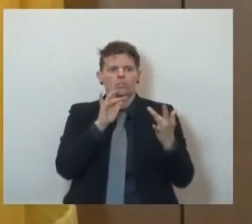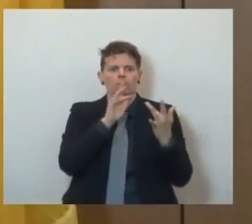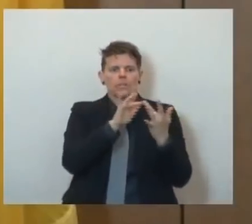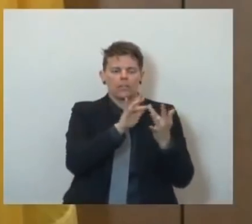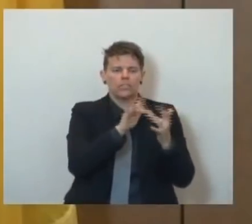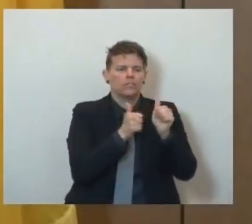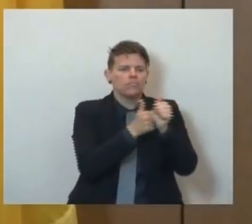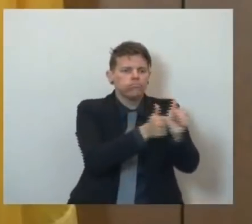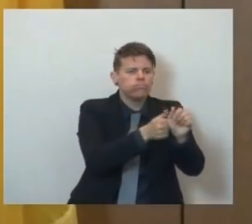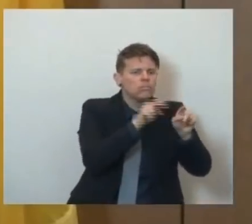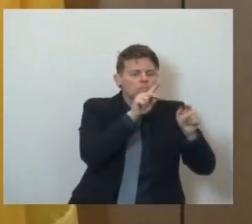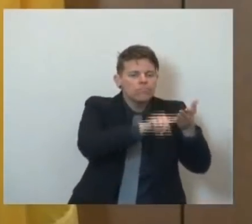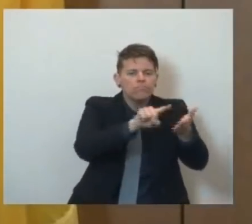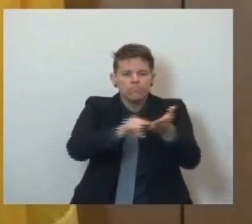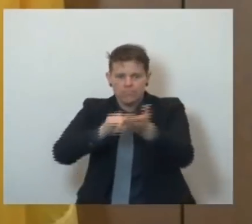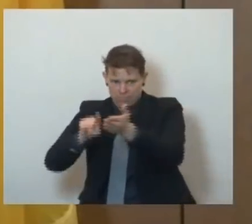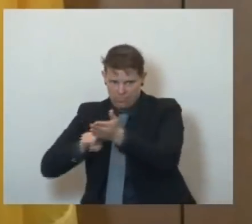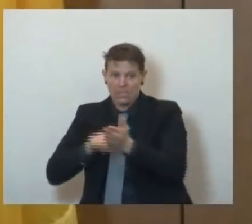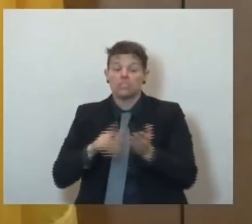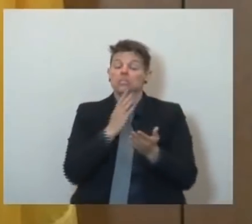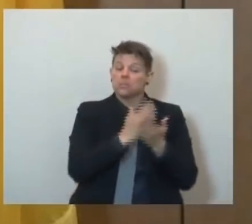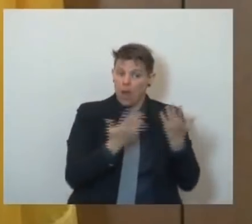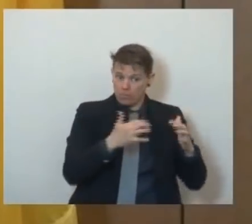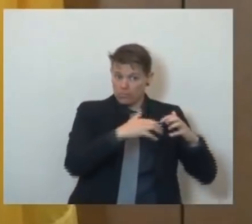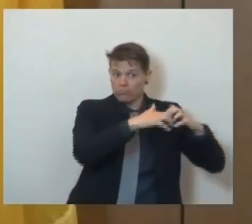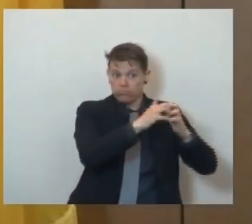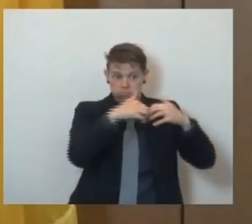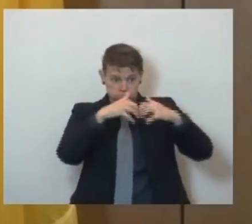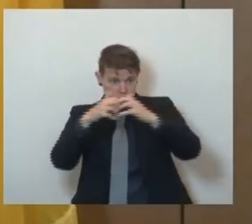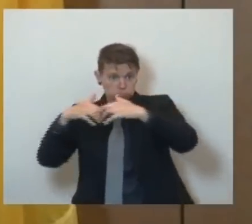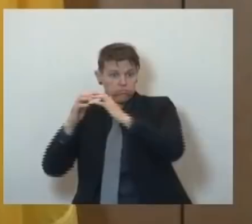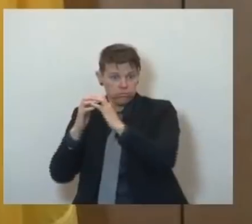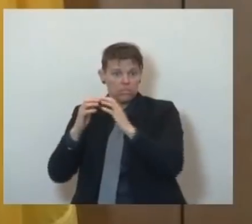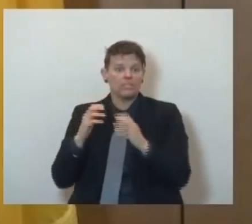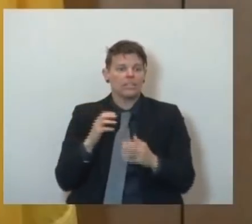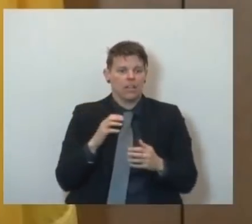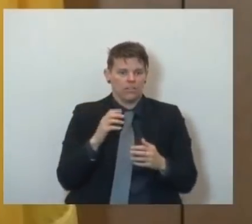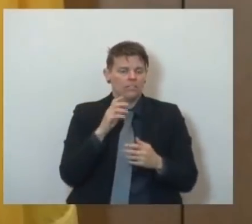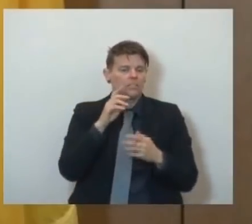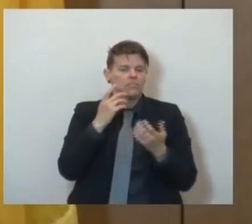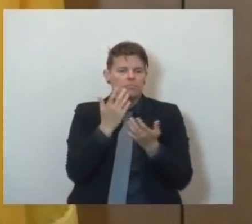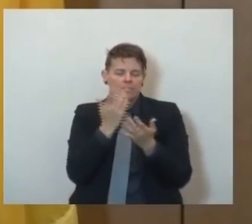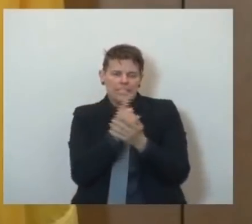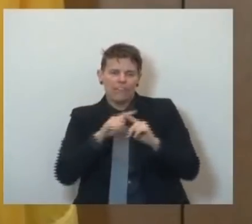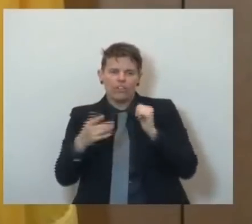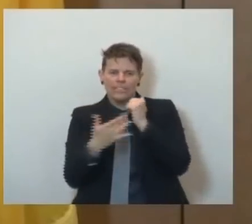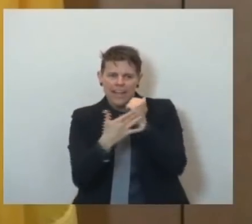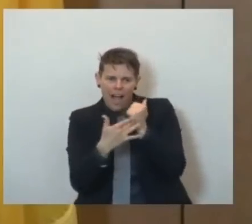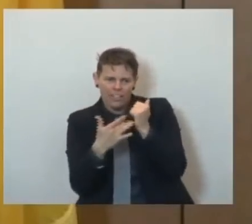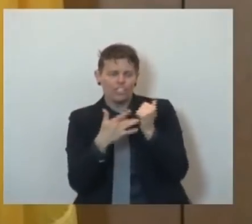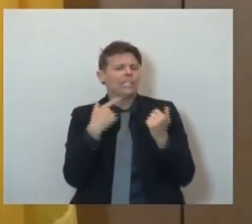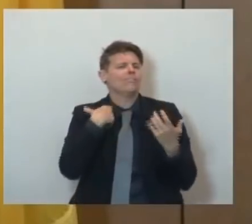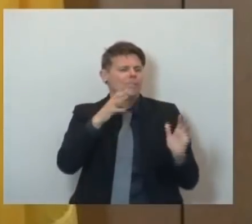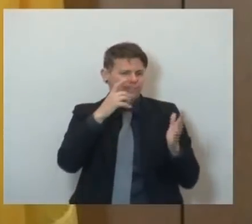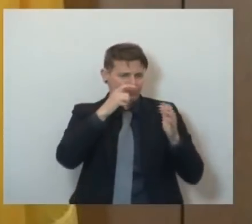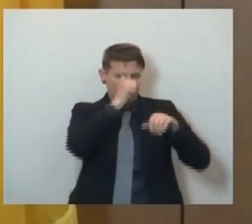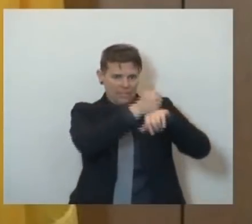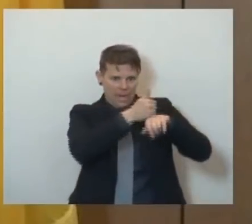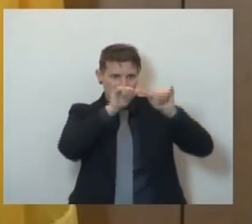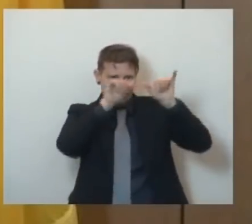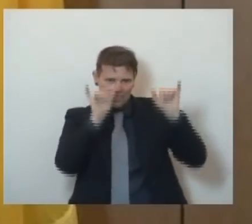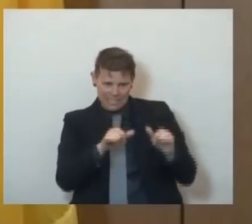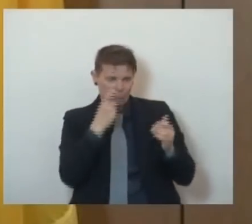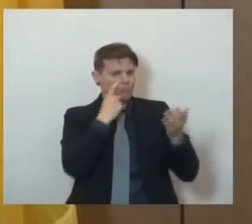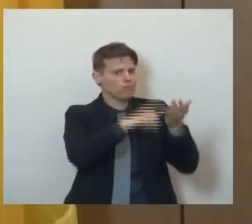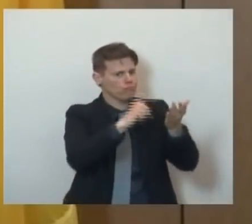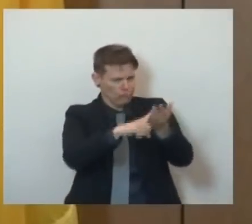the recommendations for those digitized or software strategies, already identifying, because it's a lot of personnel for